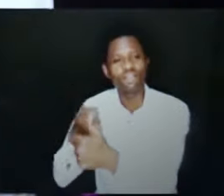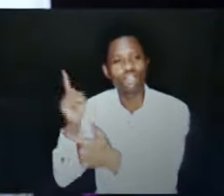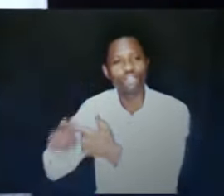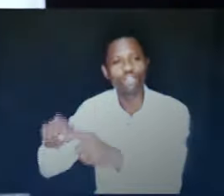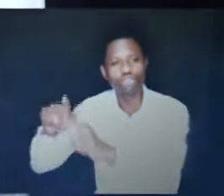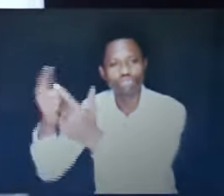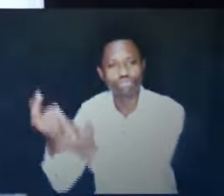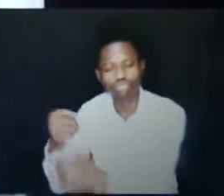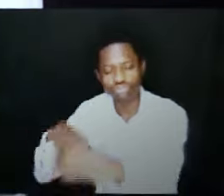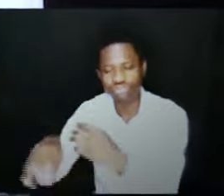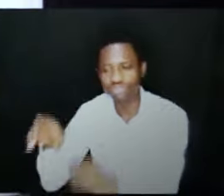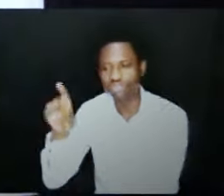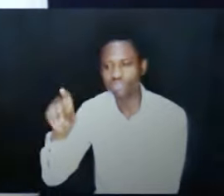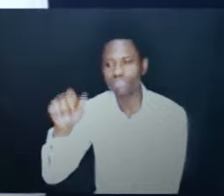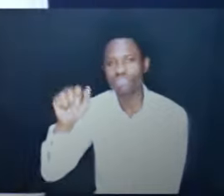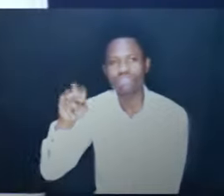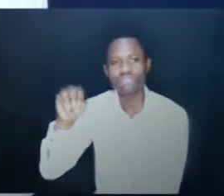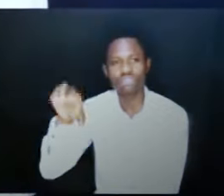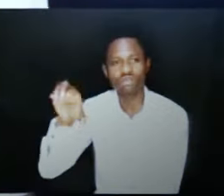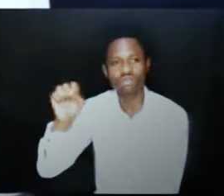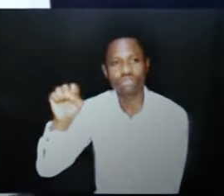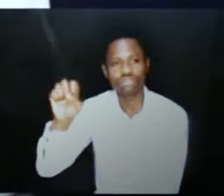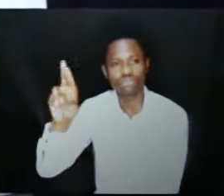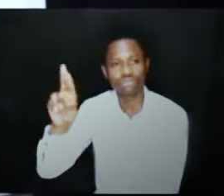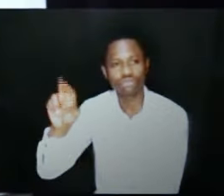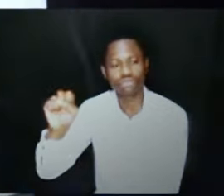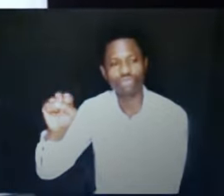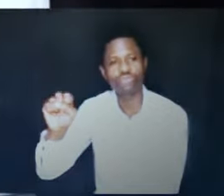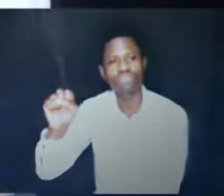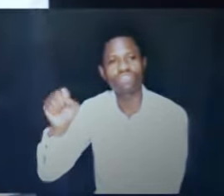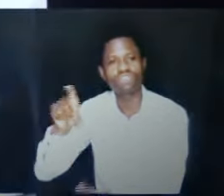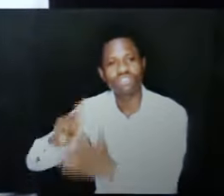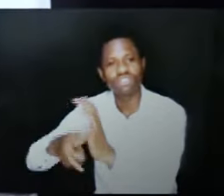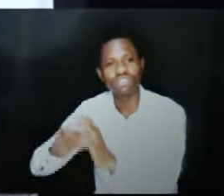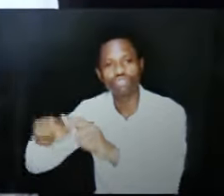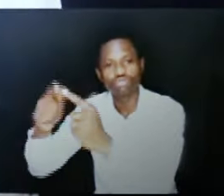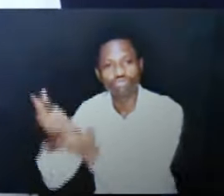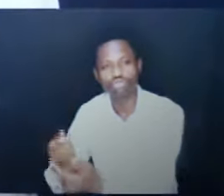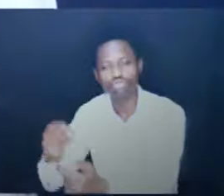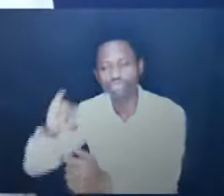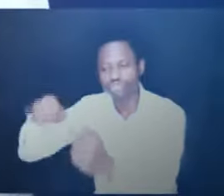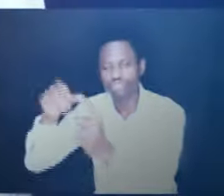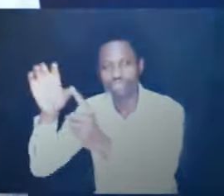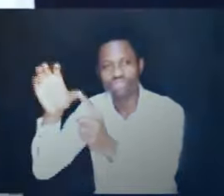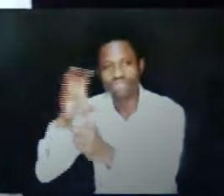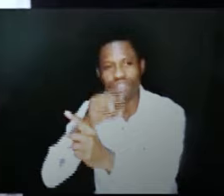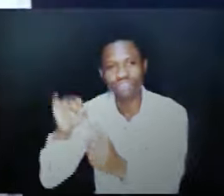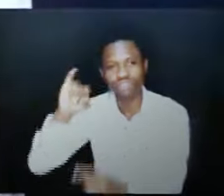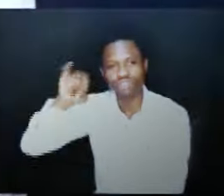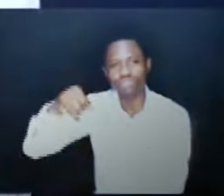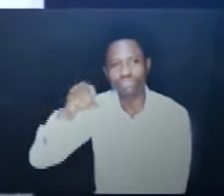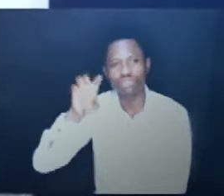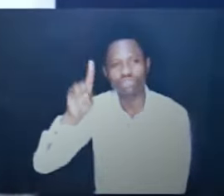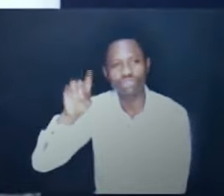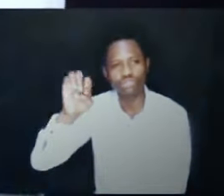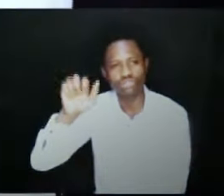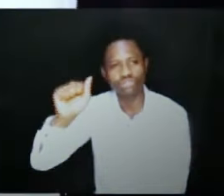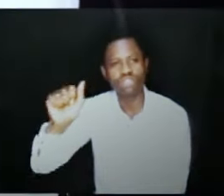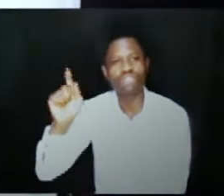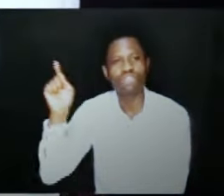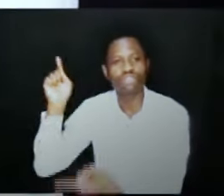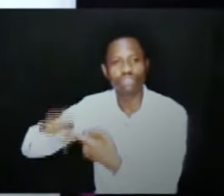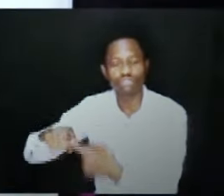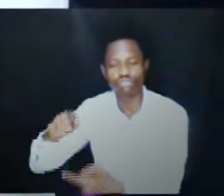to those in Damascus, then to those in Jerusalem and in all Judea, and then to the